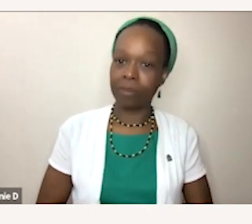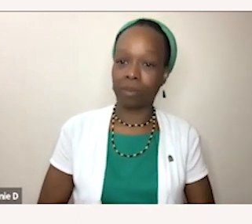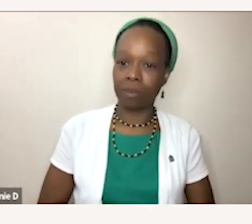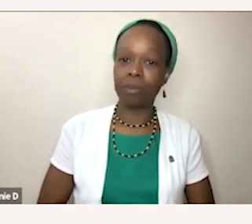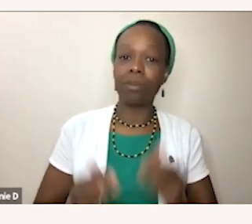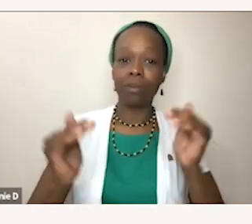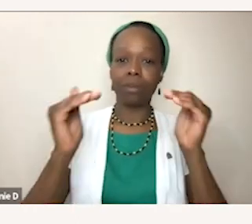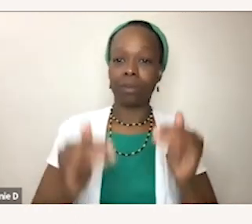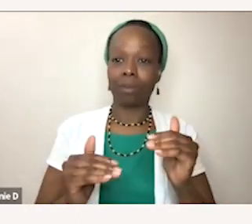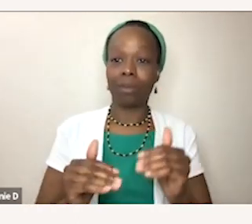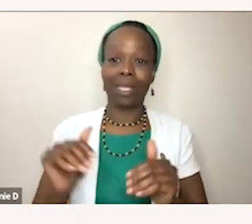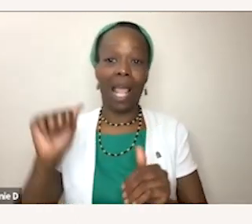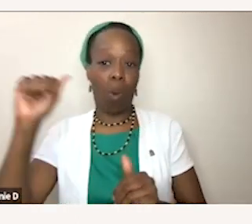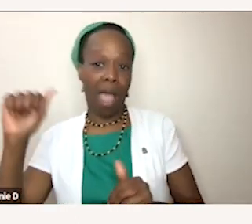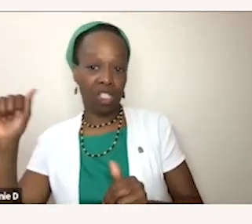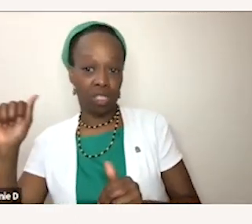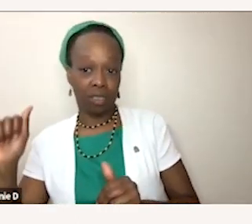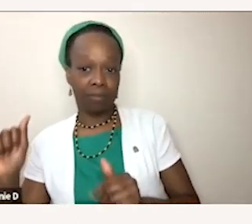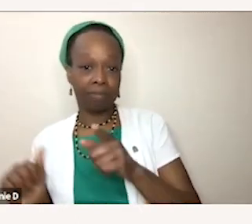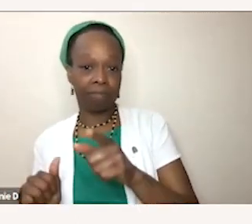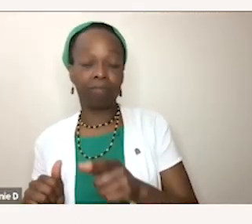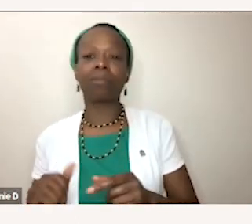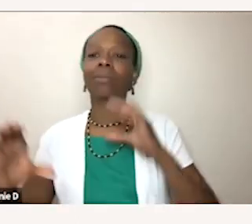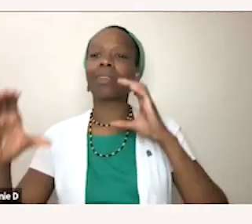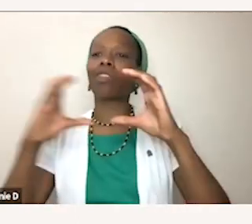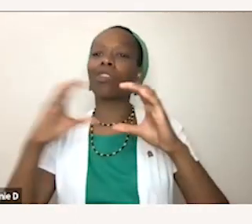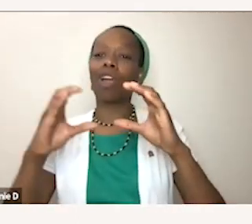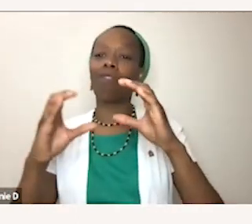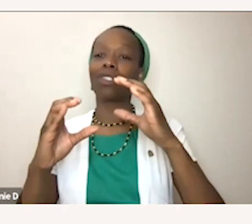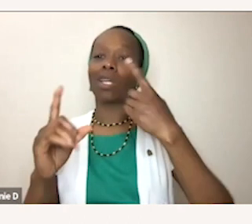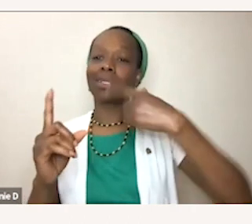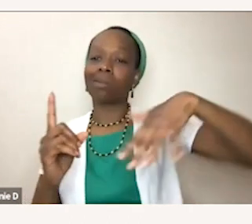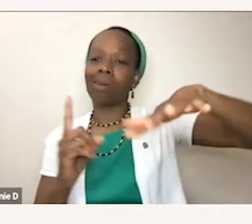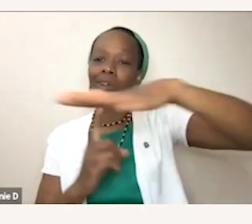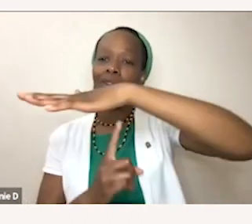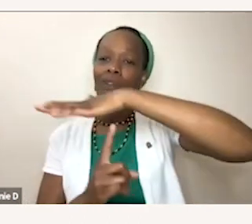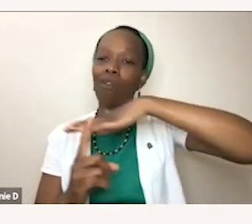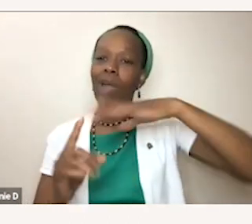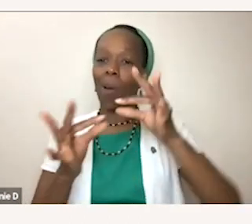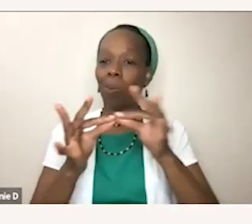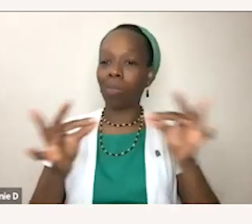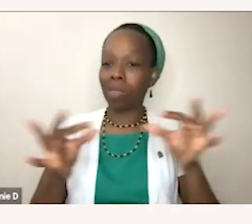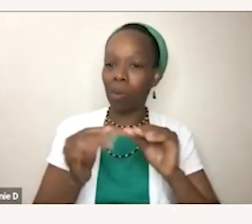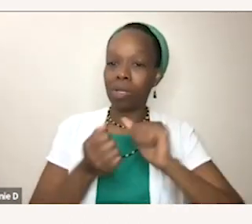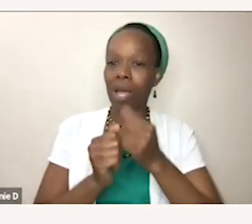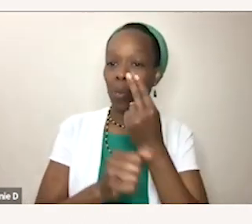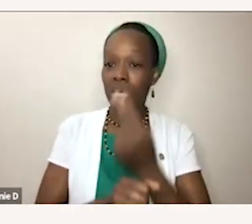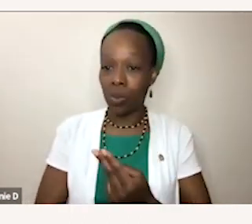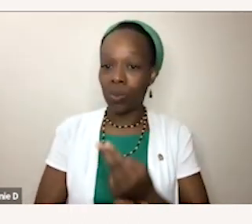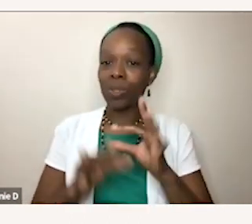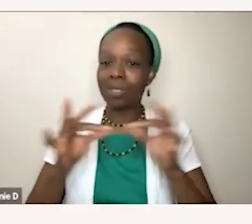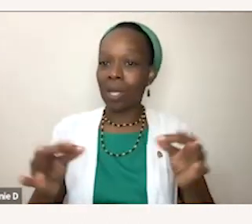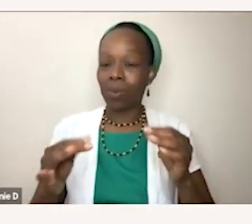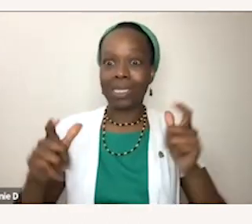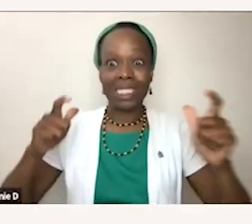So the conversation around language and how we are using language is a huge part